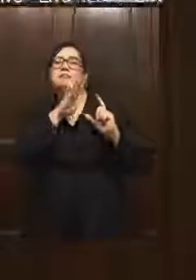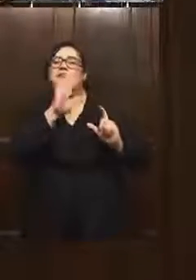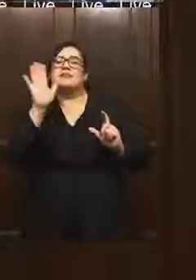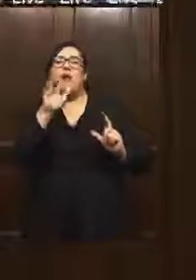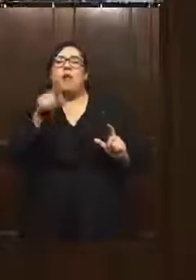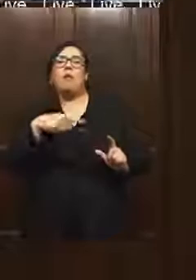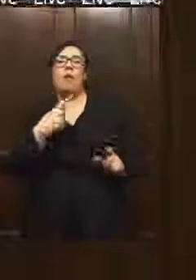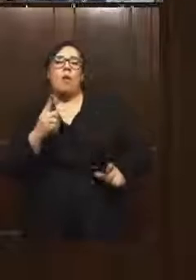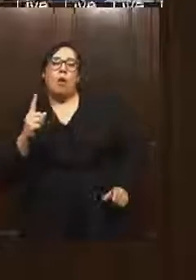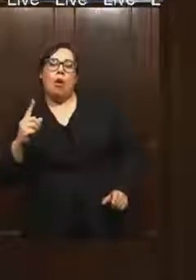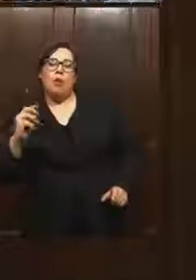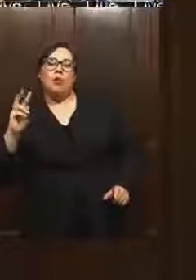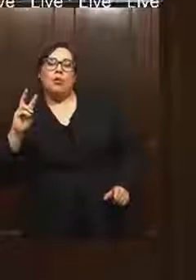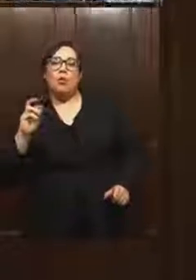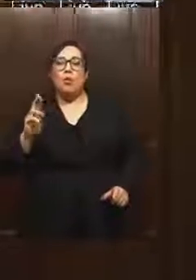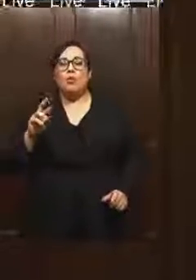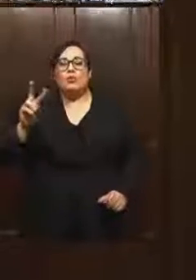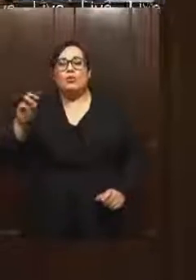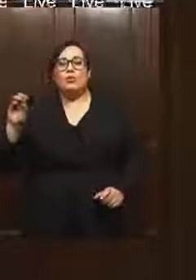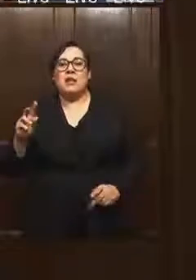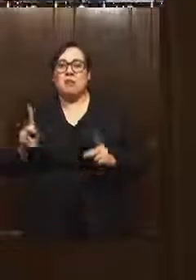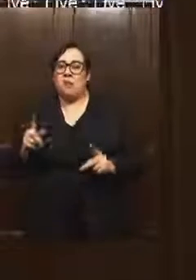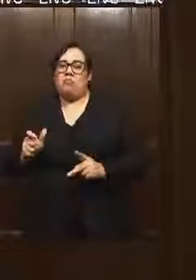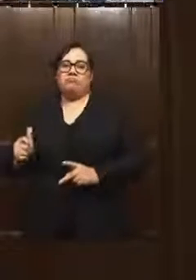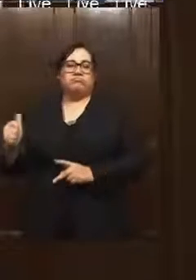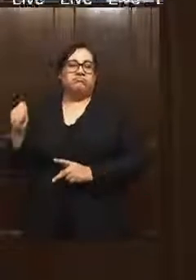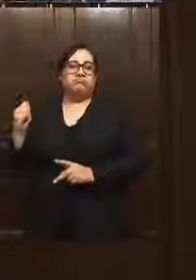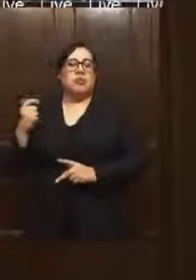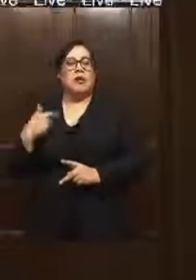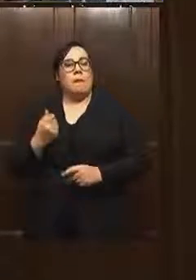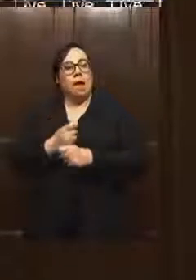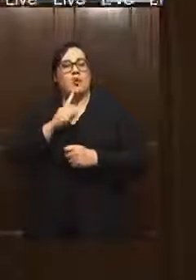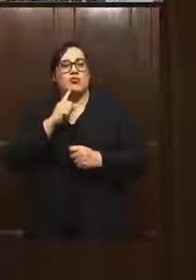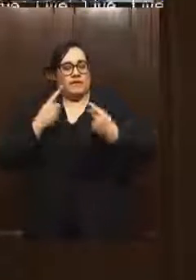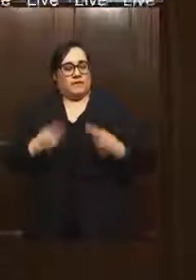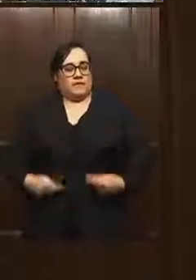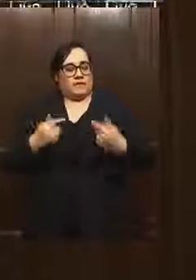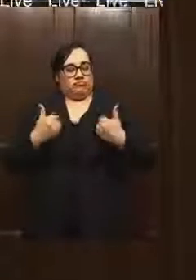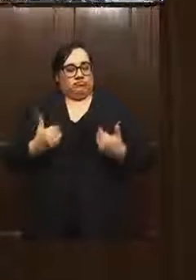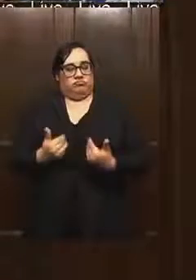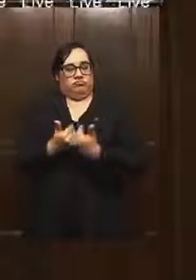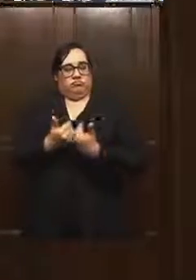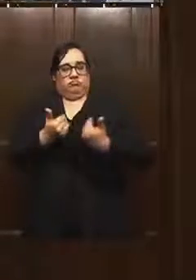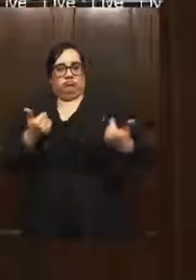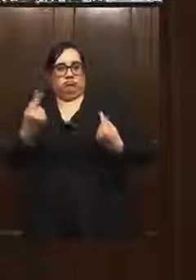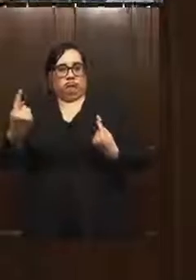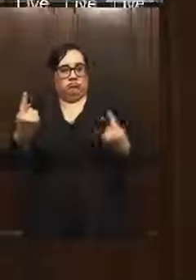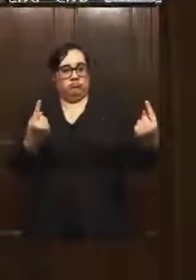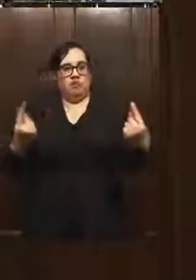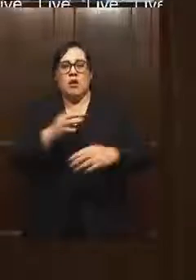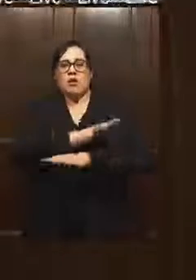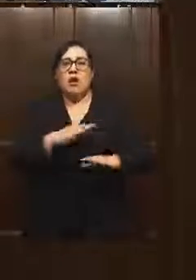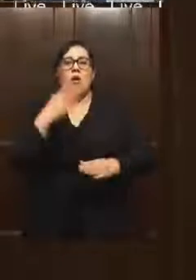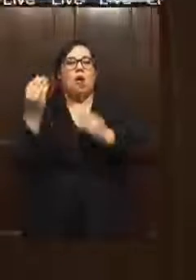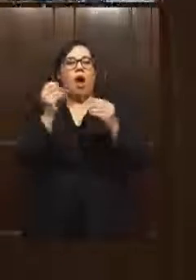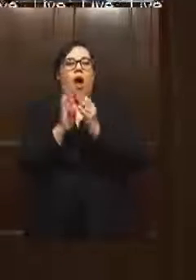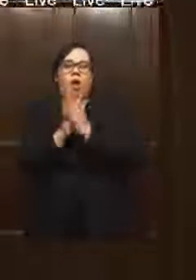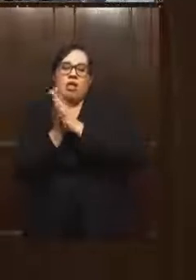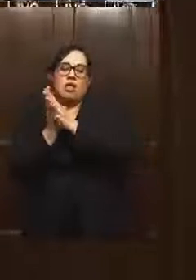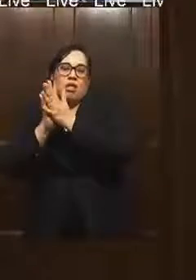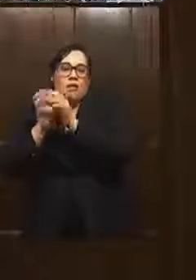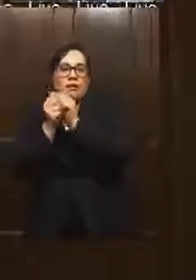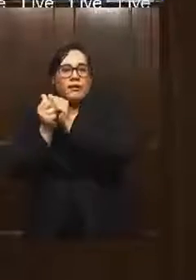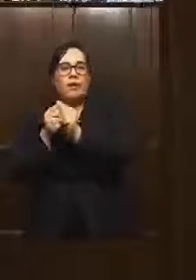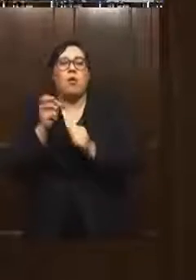1 or 2% of people that aren't. Making sure we physically distance. Don't go out in a pack together or